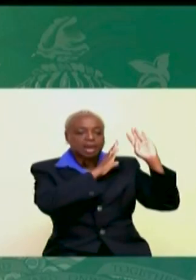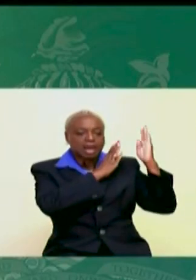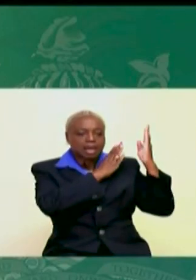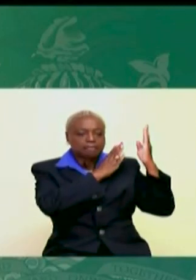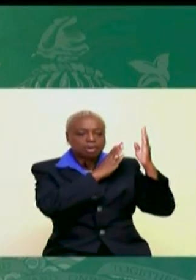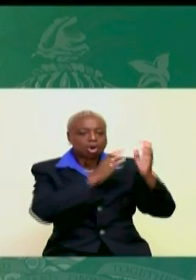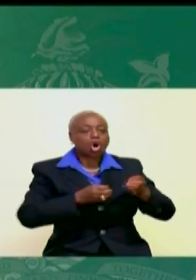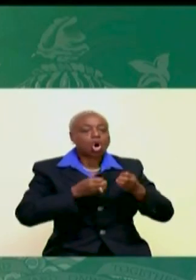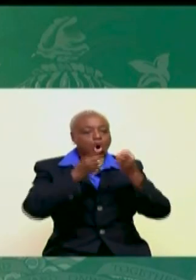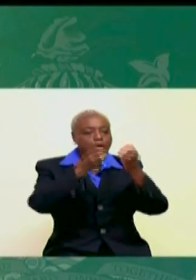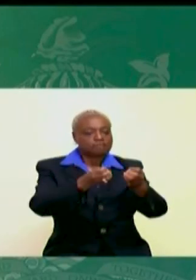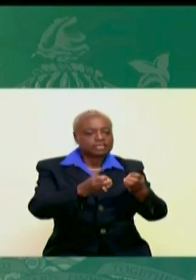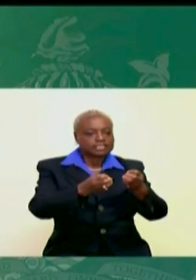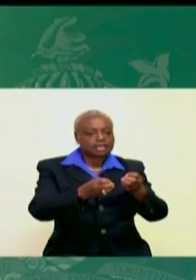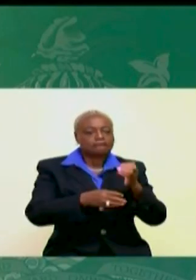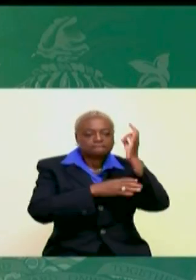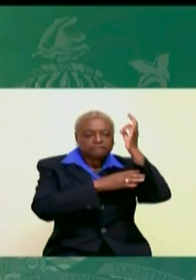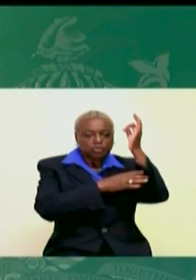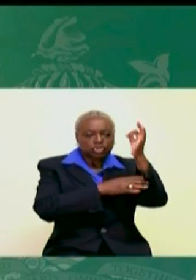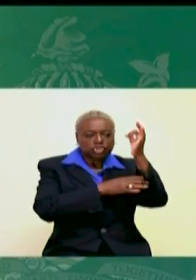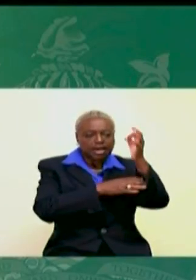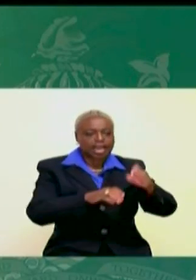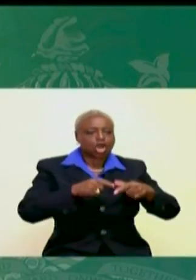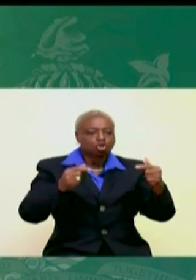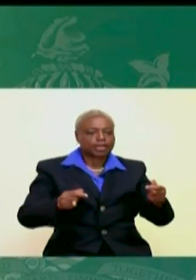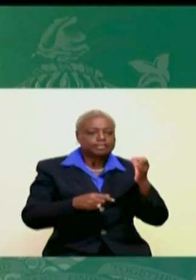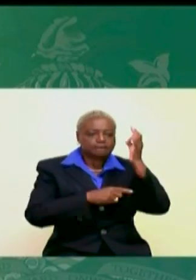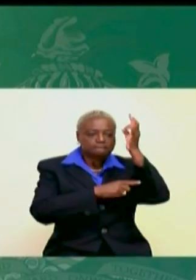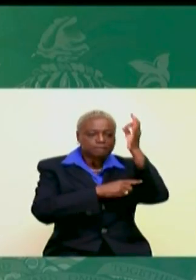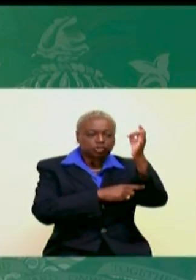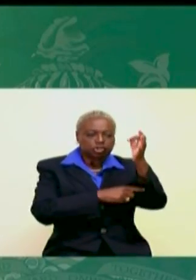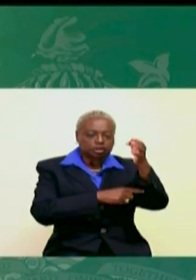a future and a great future for this country.